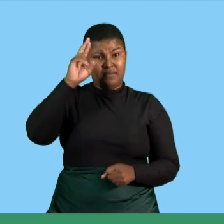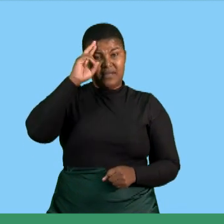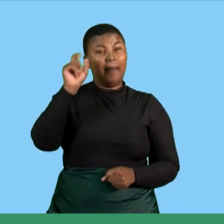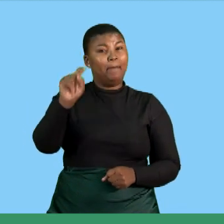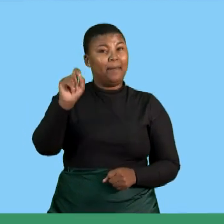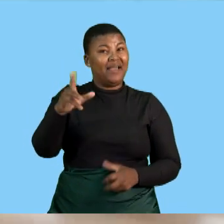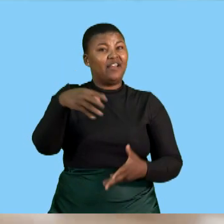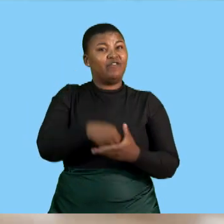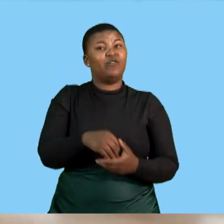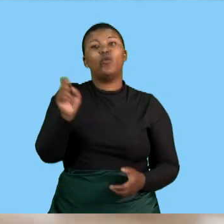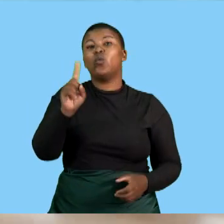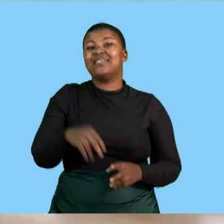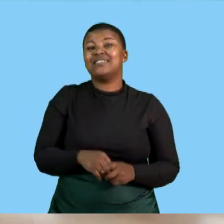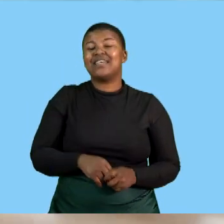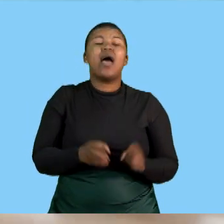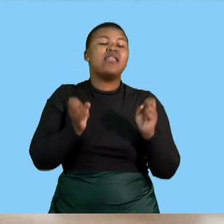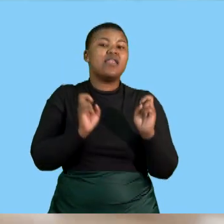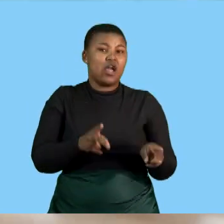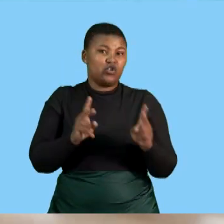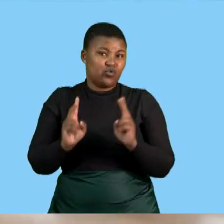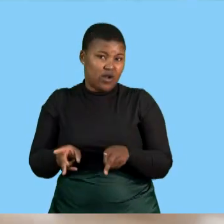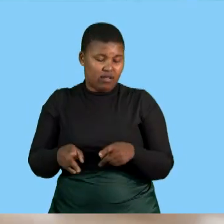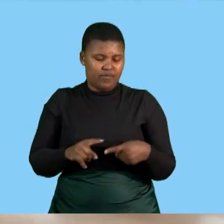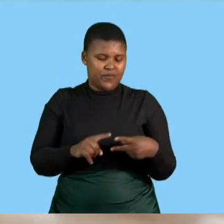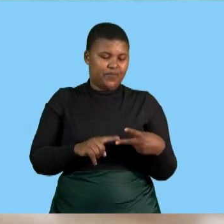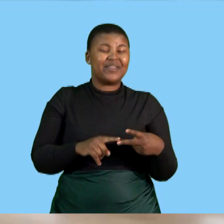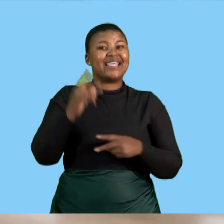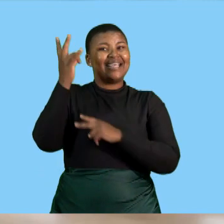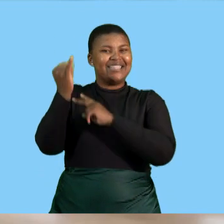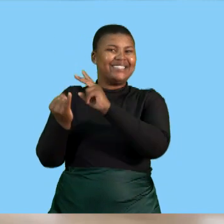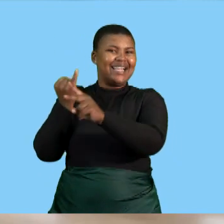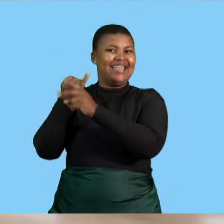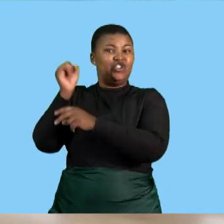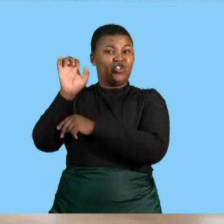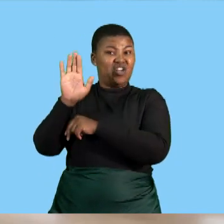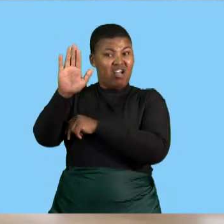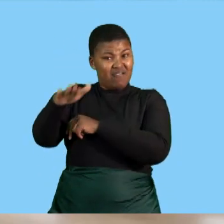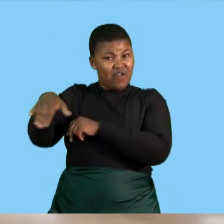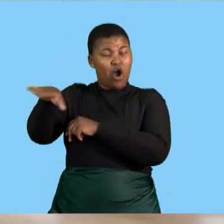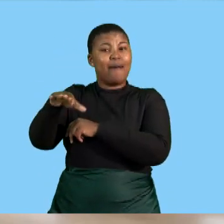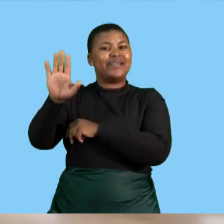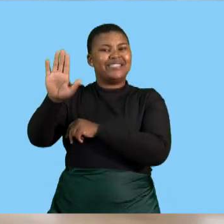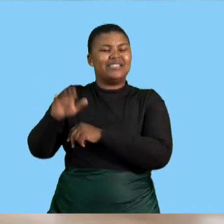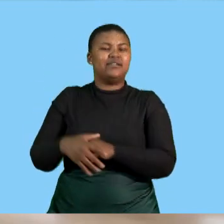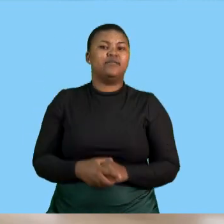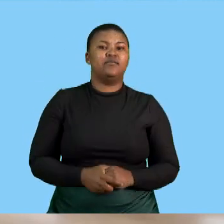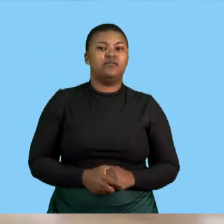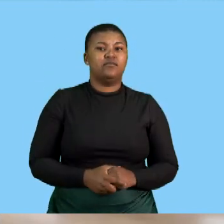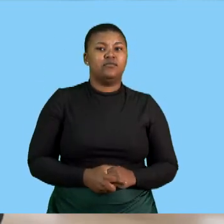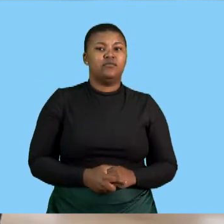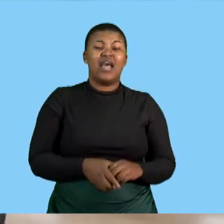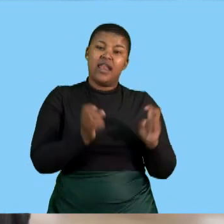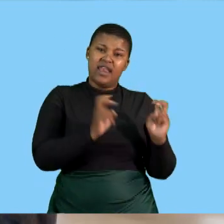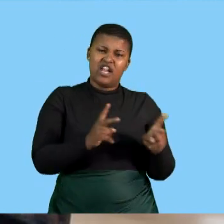environment includes the natural and the international environment. So natural environment, think